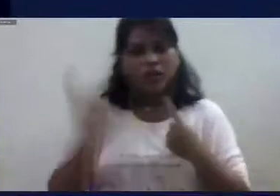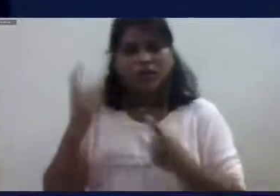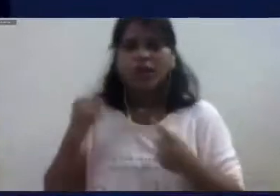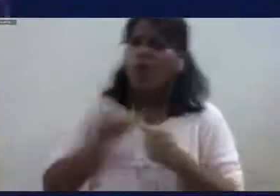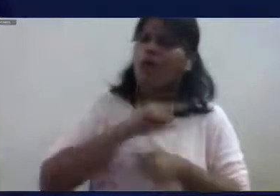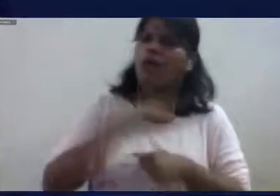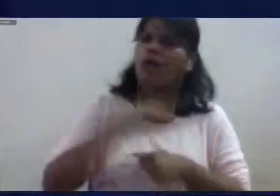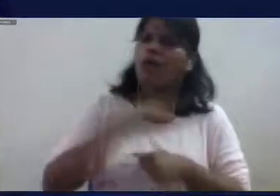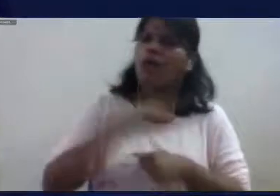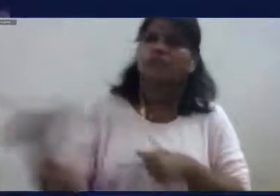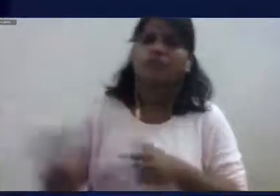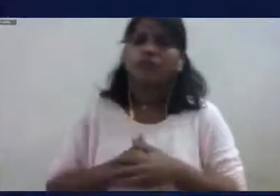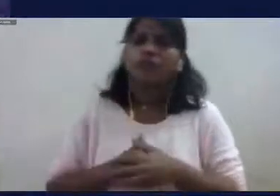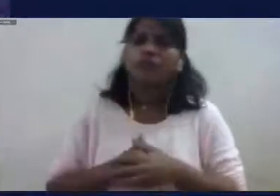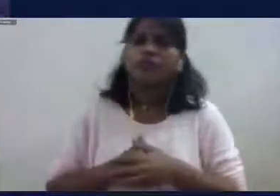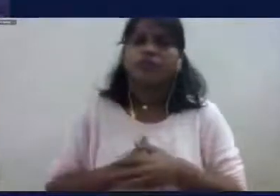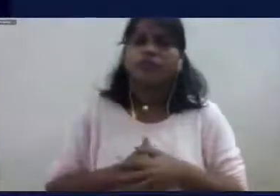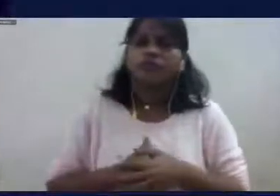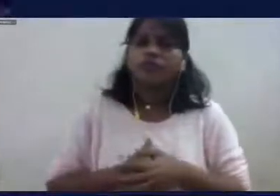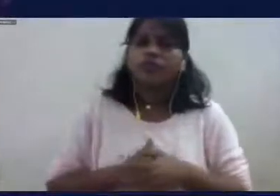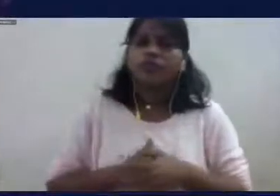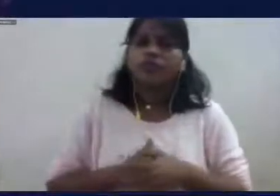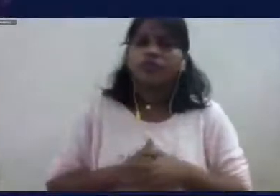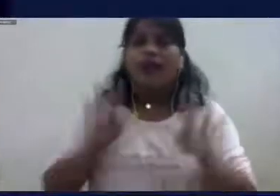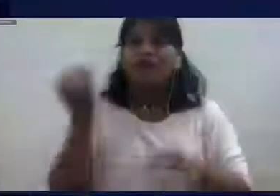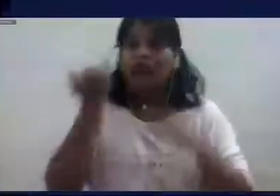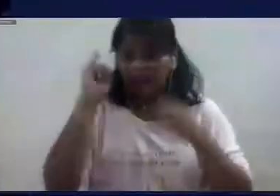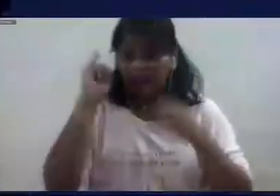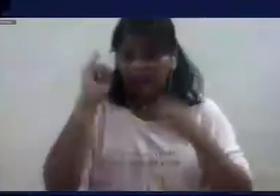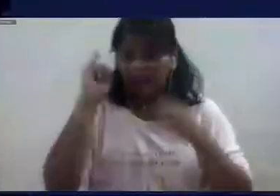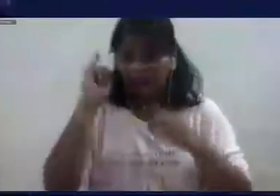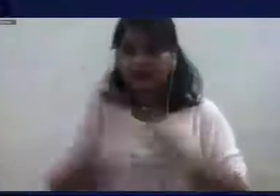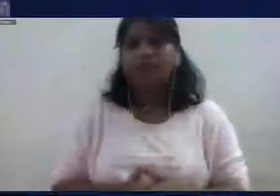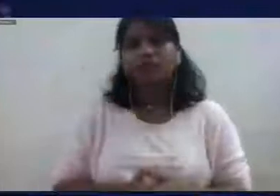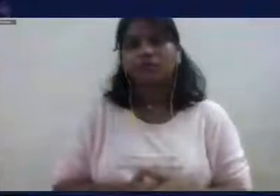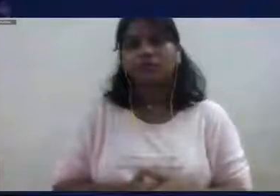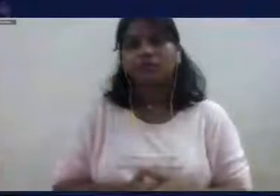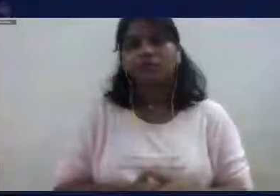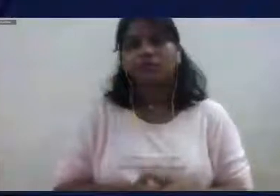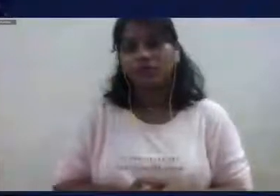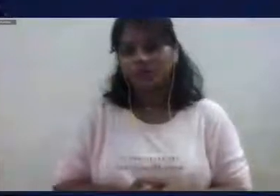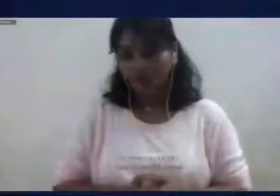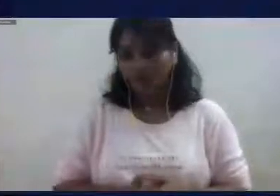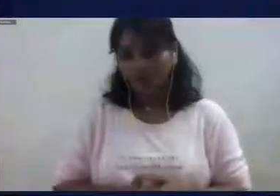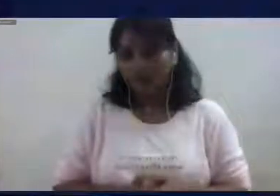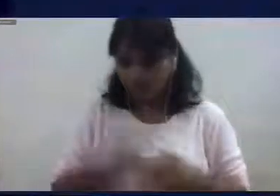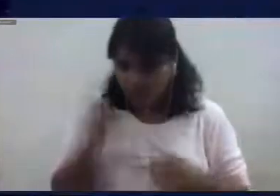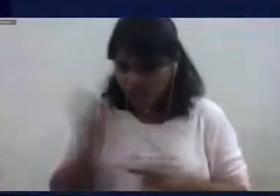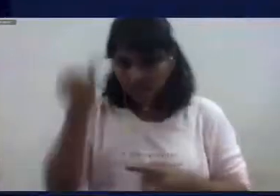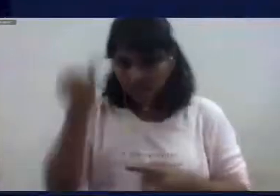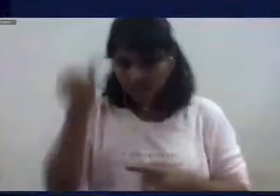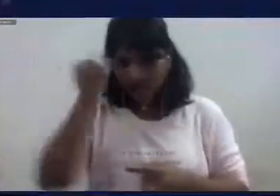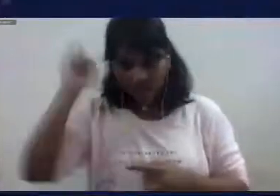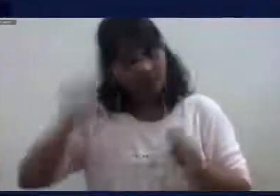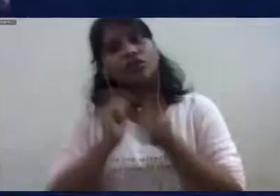us are have ideas that the singular ideas that can